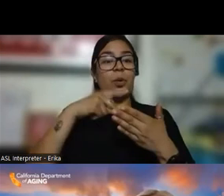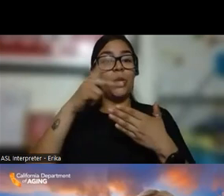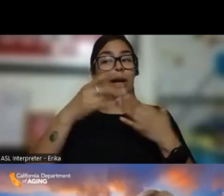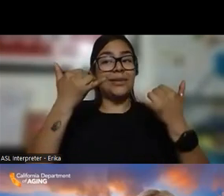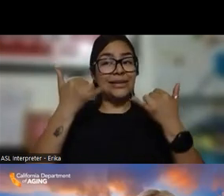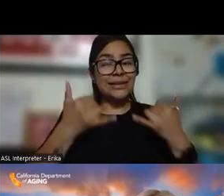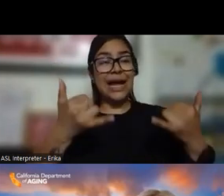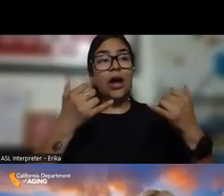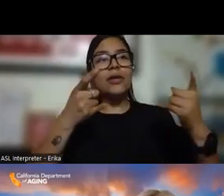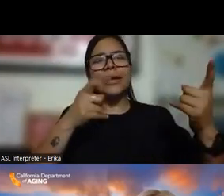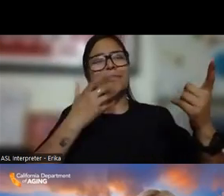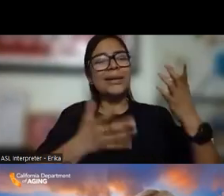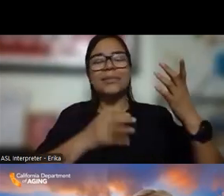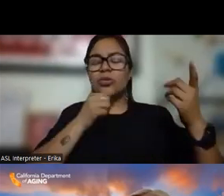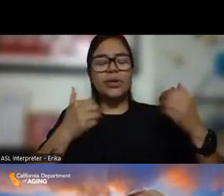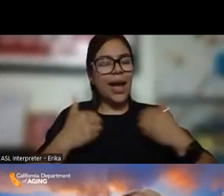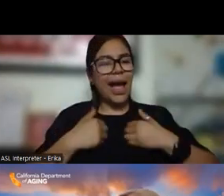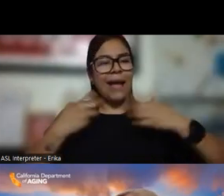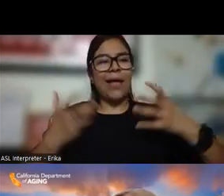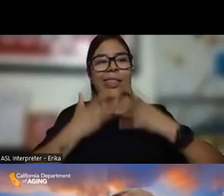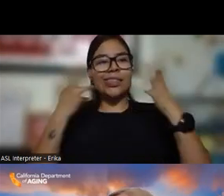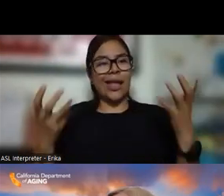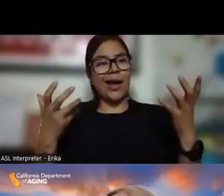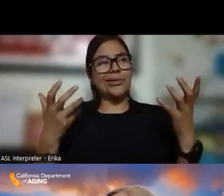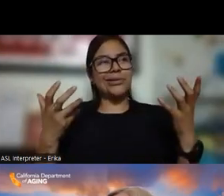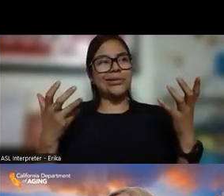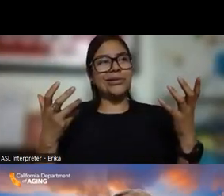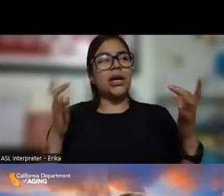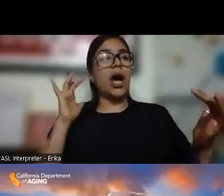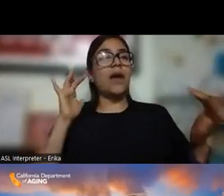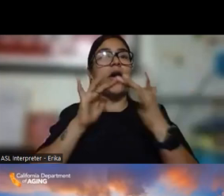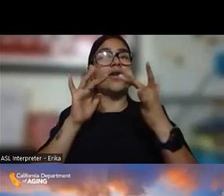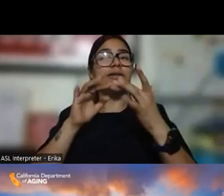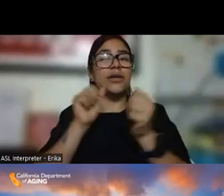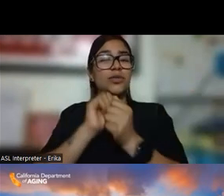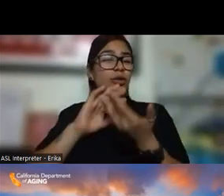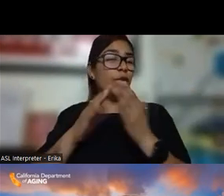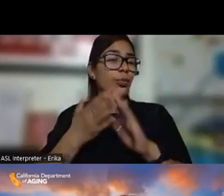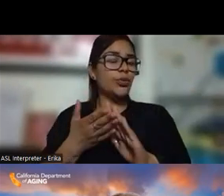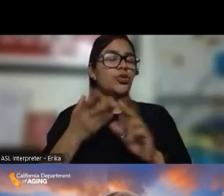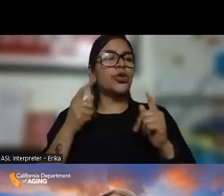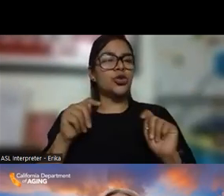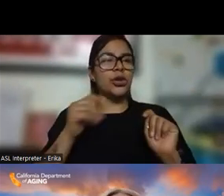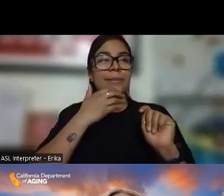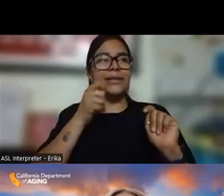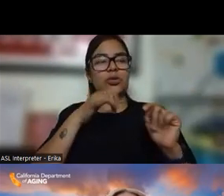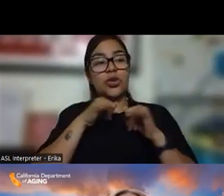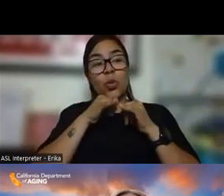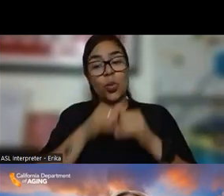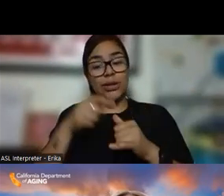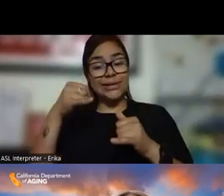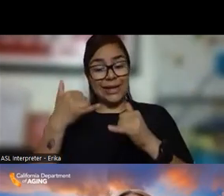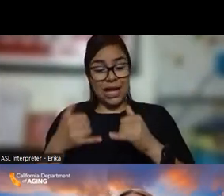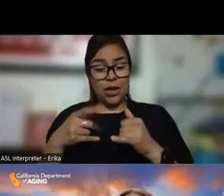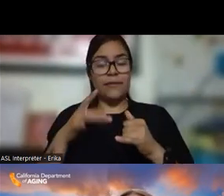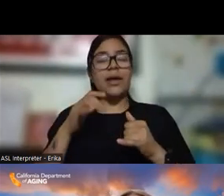they haven't been able to reach previously on communities needs assessments. Some of these awardees have done a certain